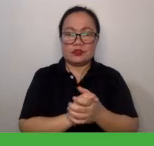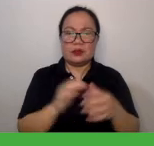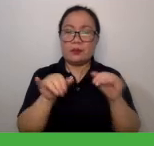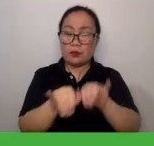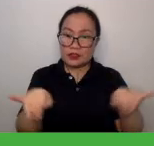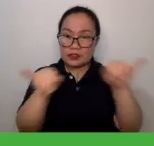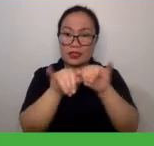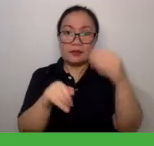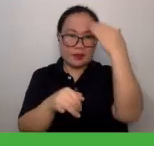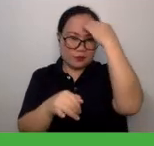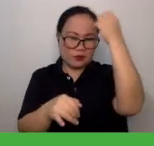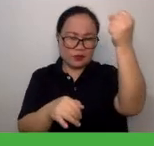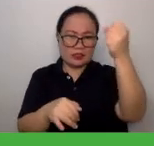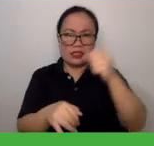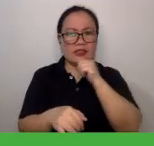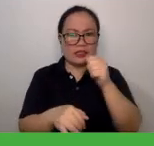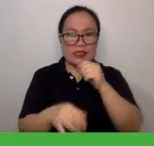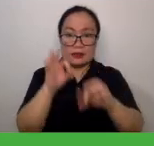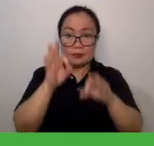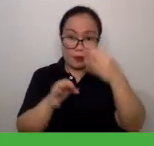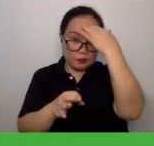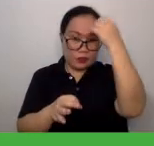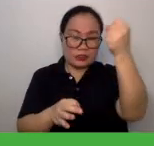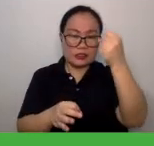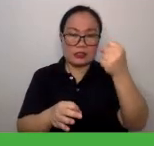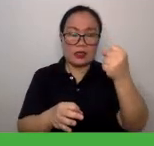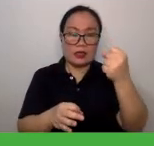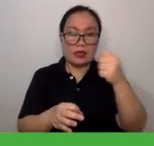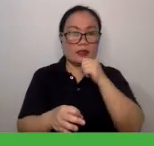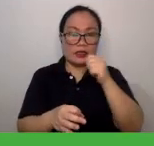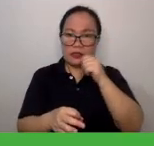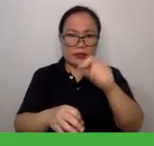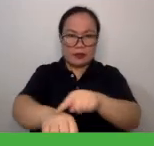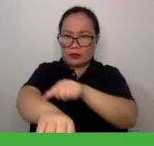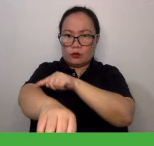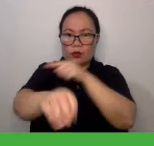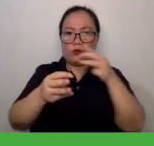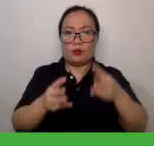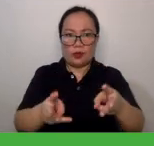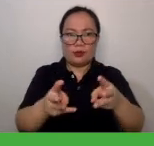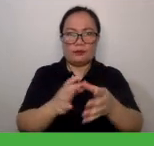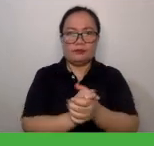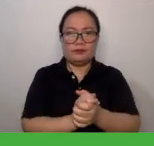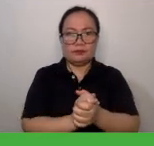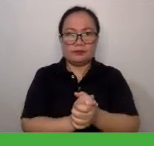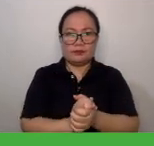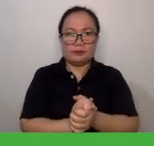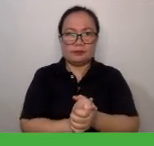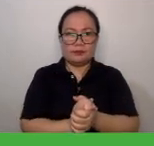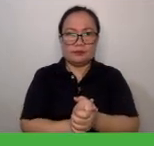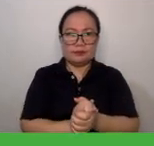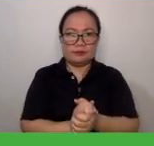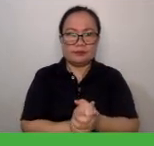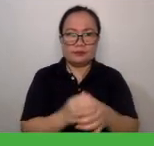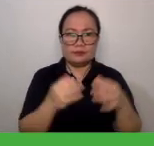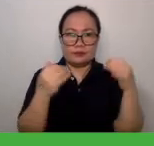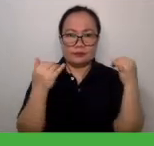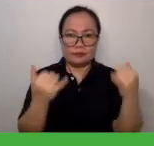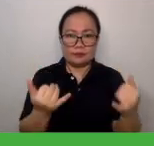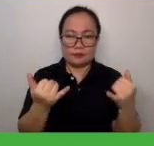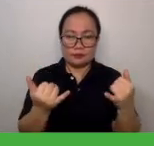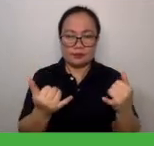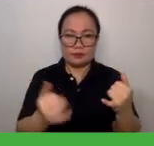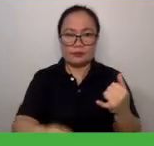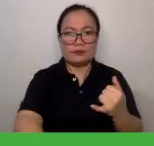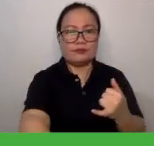ito. Hindi mo na to gagawin. Mas madali siya. Okay. So, let's have now the English to